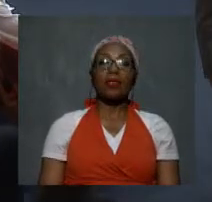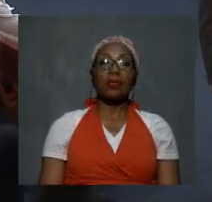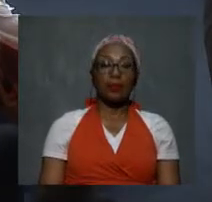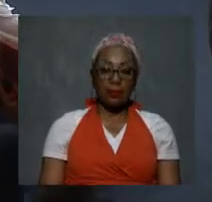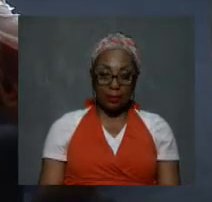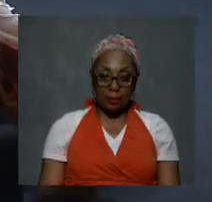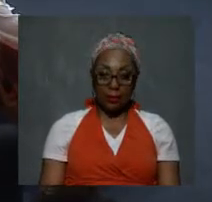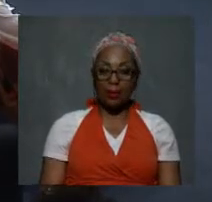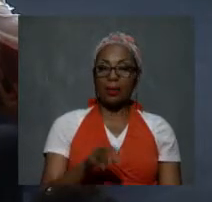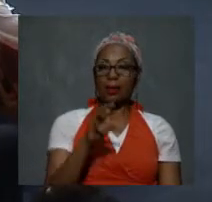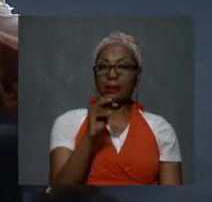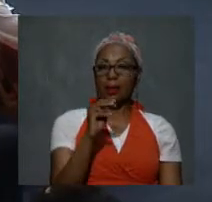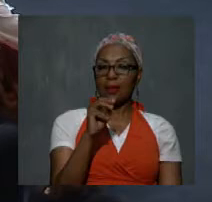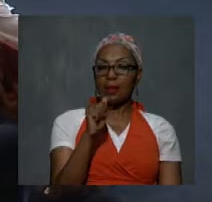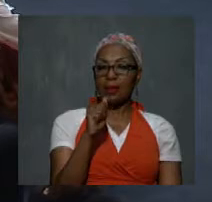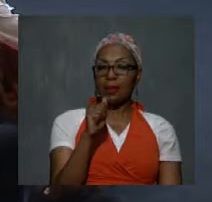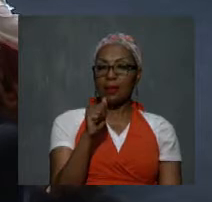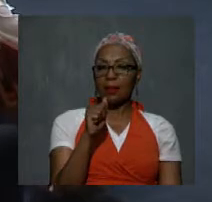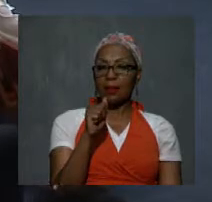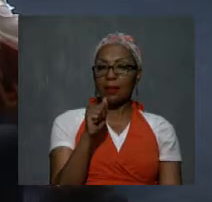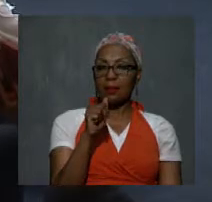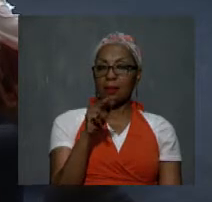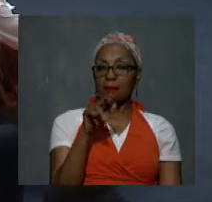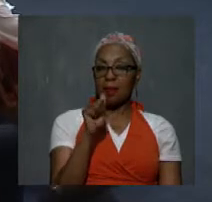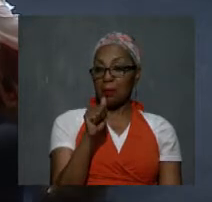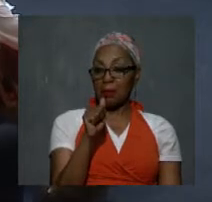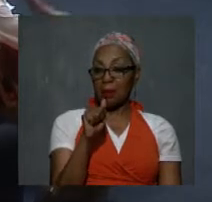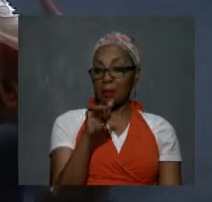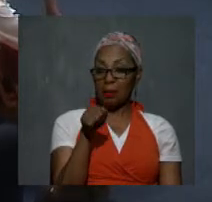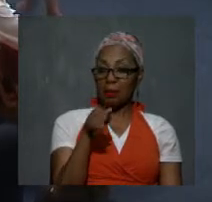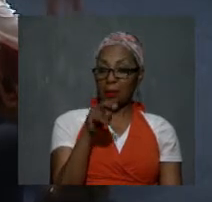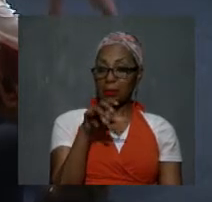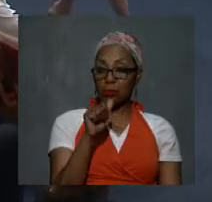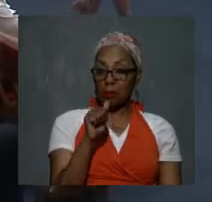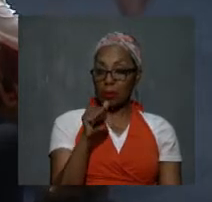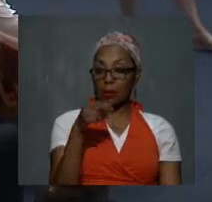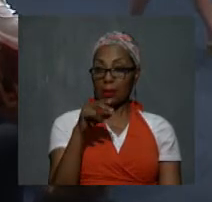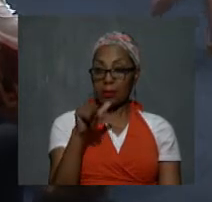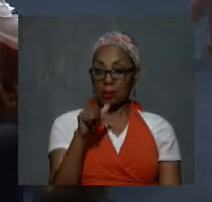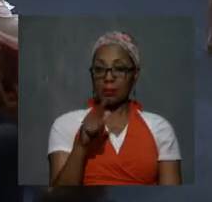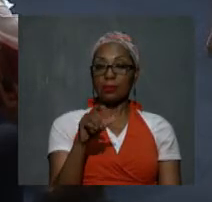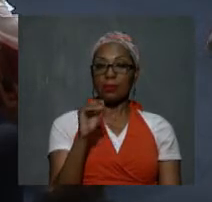Maria Julia Hill. You're speaking for, though, right? Okay.